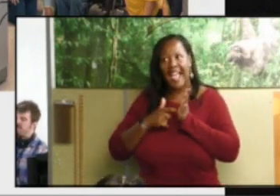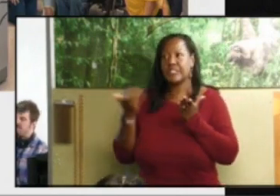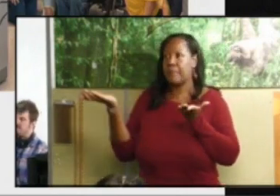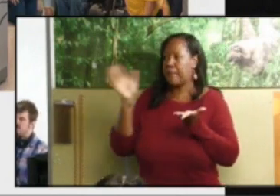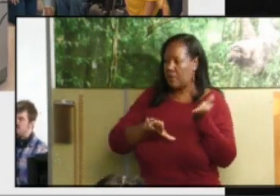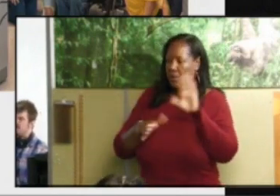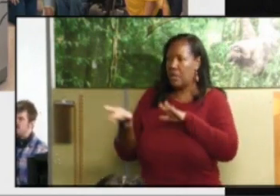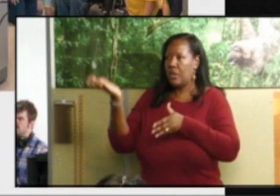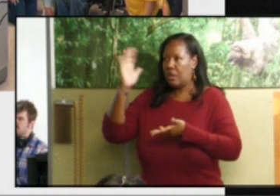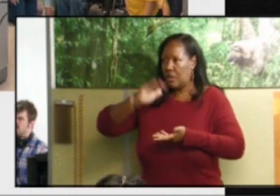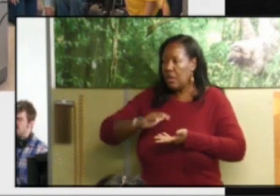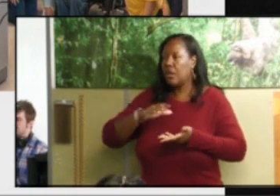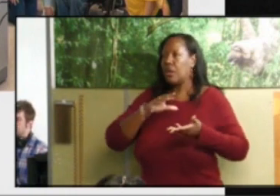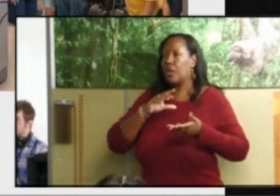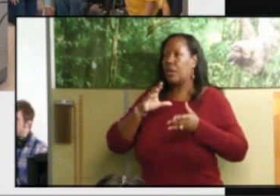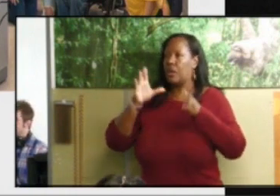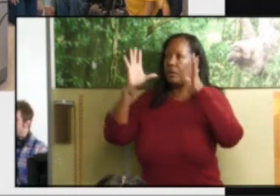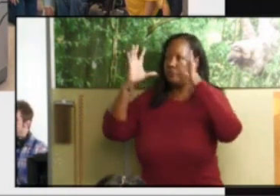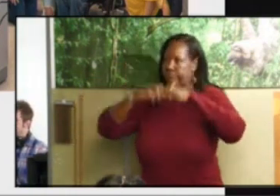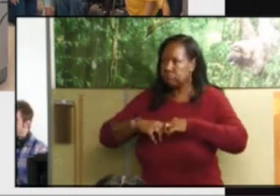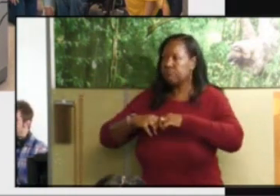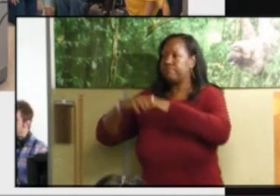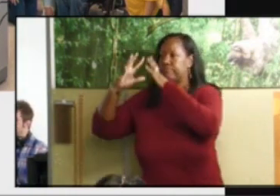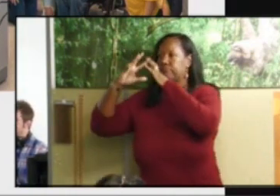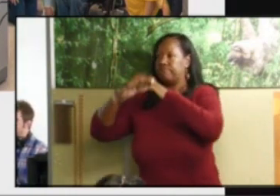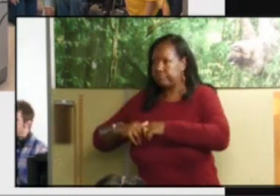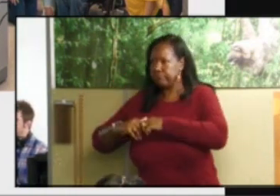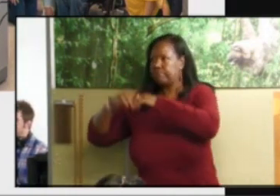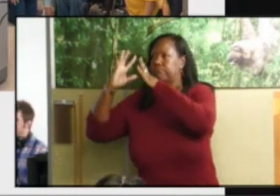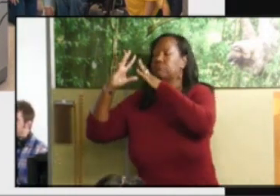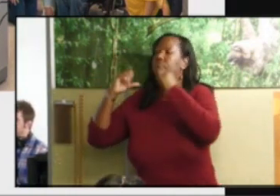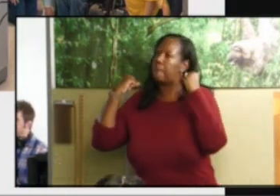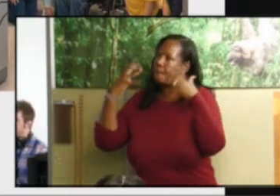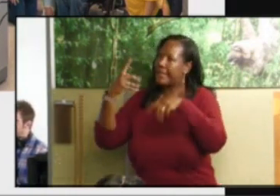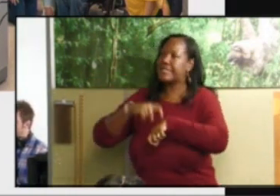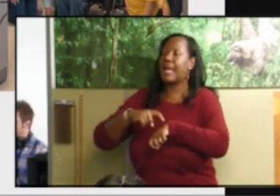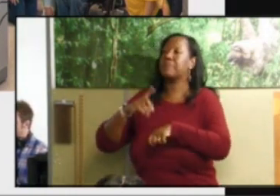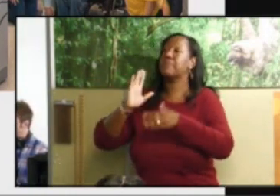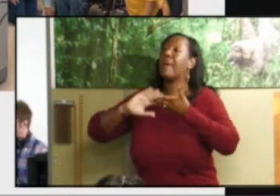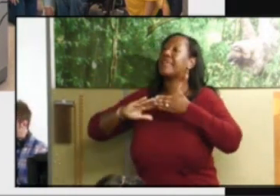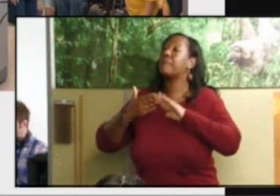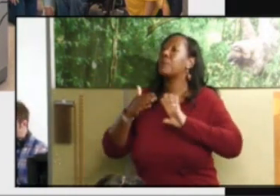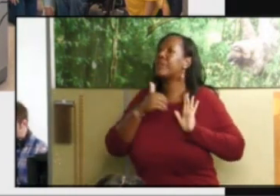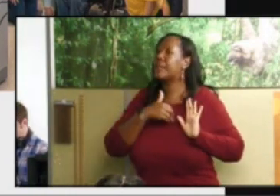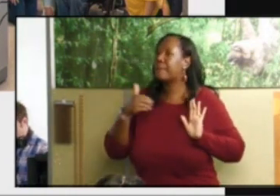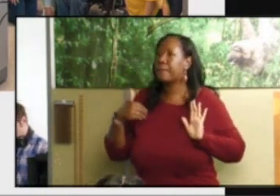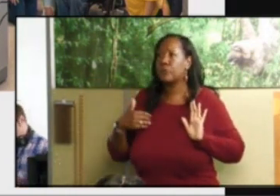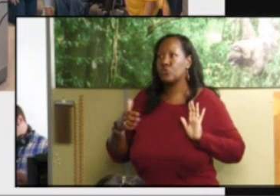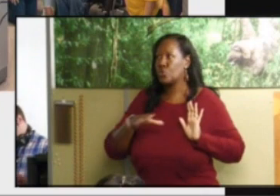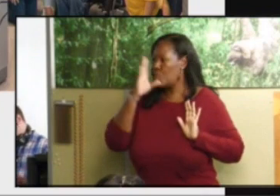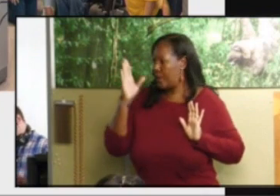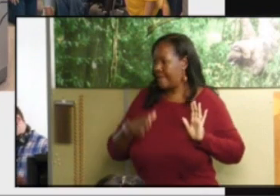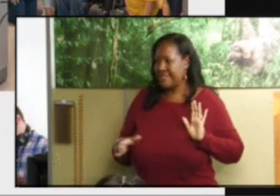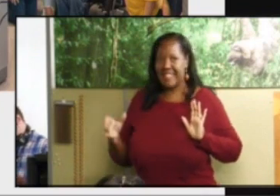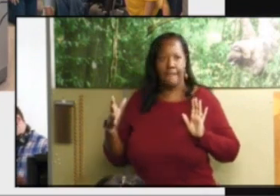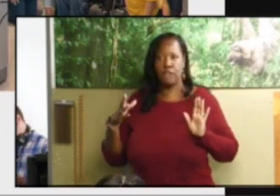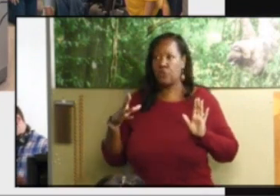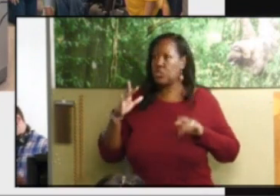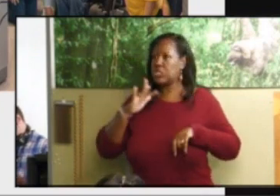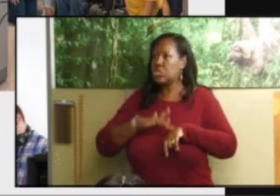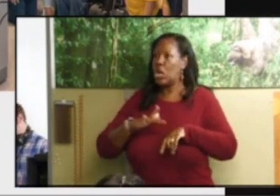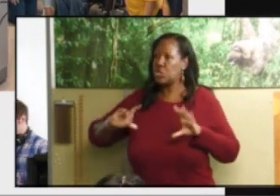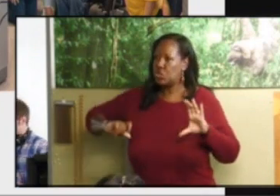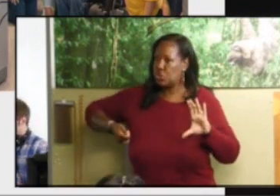has to be disassembled and reassembled many times by community members that may have never used a screwdriver, have